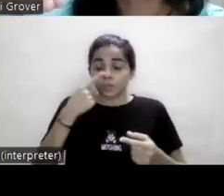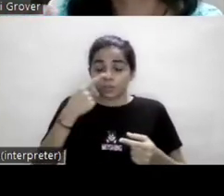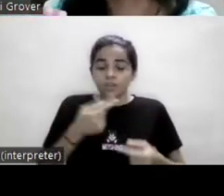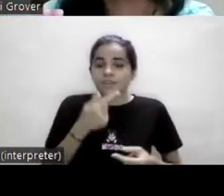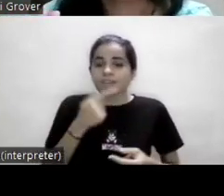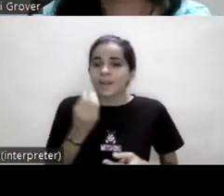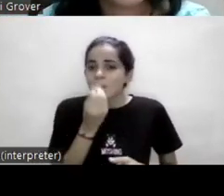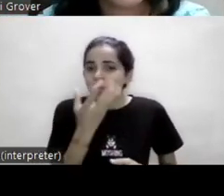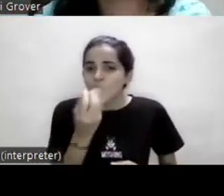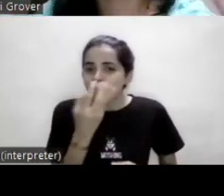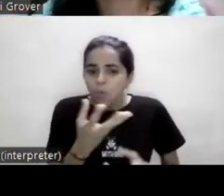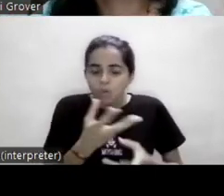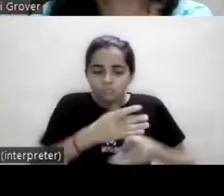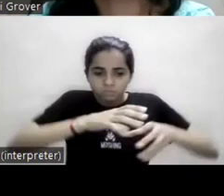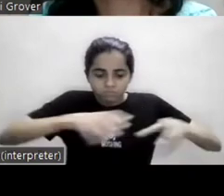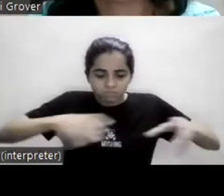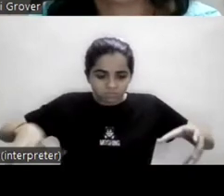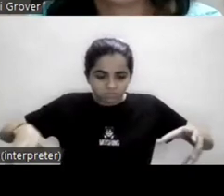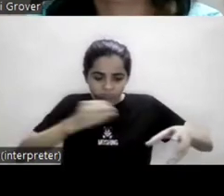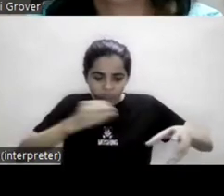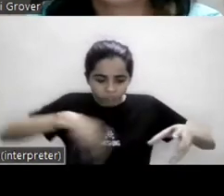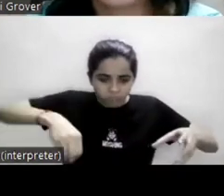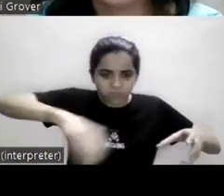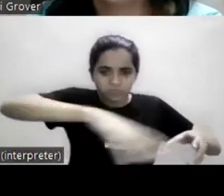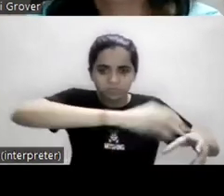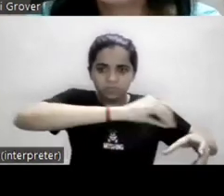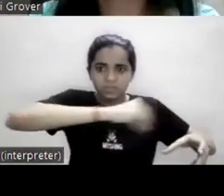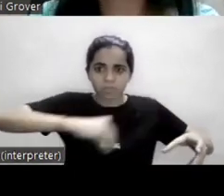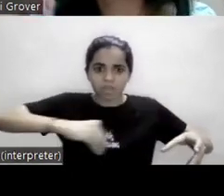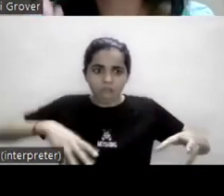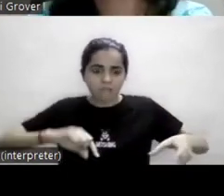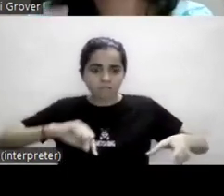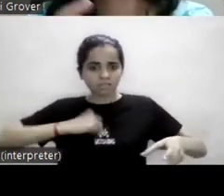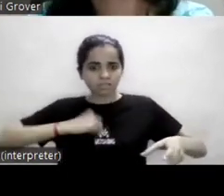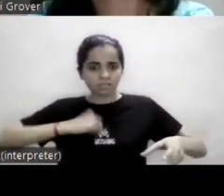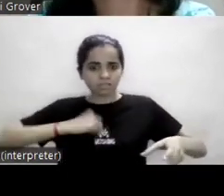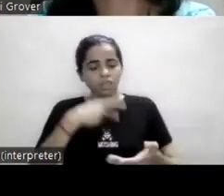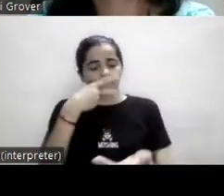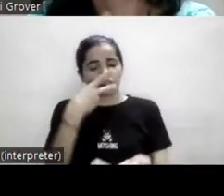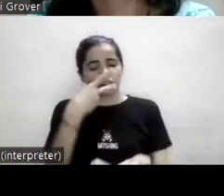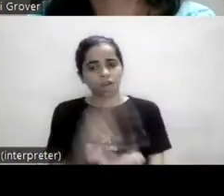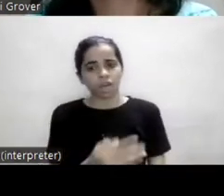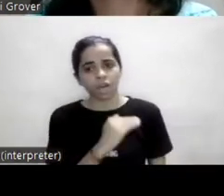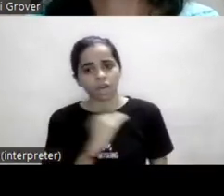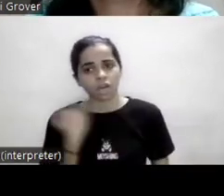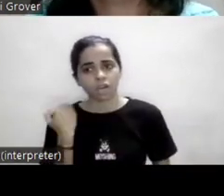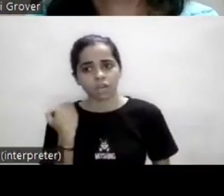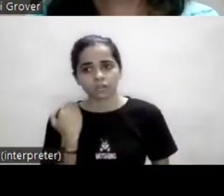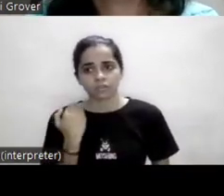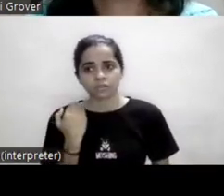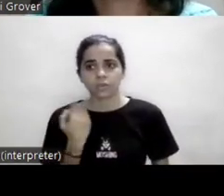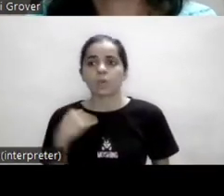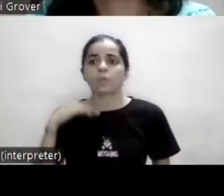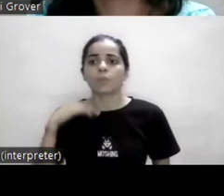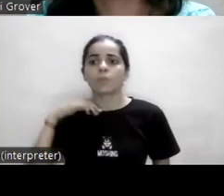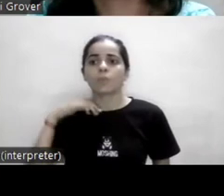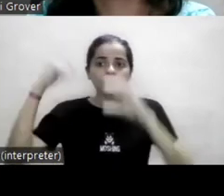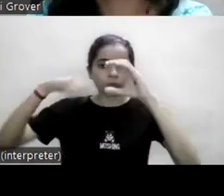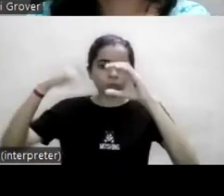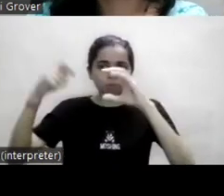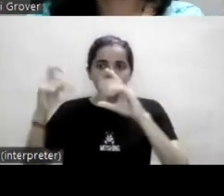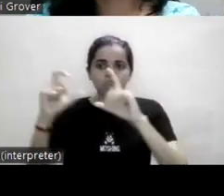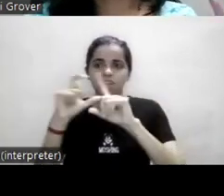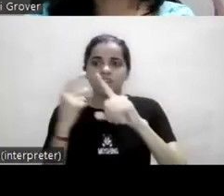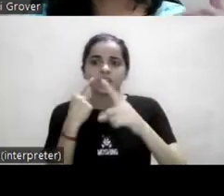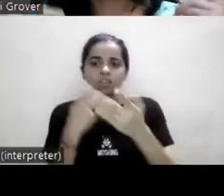to, you know, arrange that kind of suicide. Something like this you also see in Dirty Picture, where, you know, Vidya